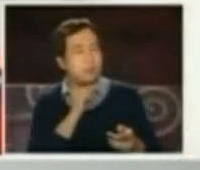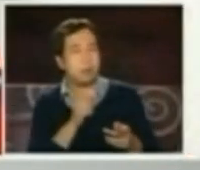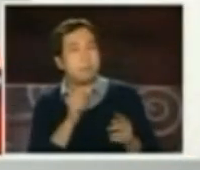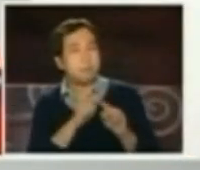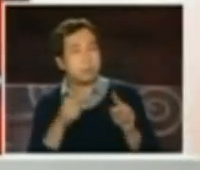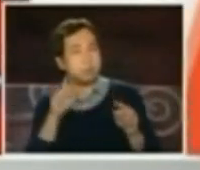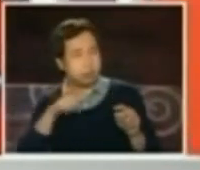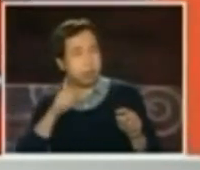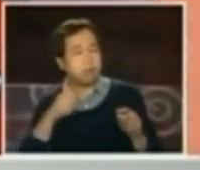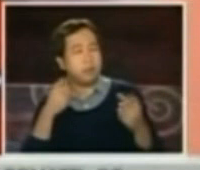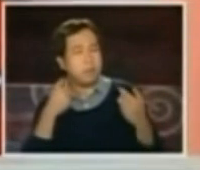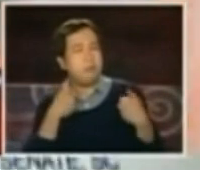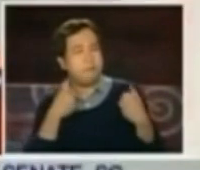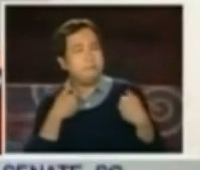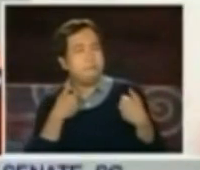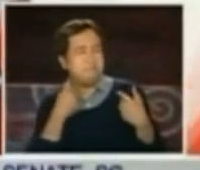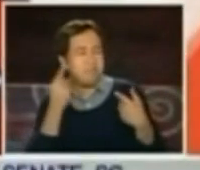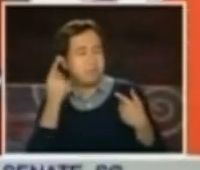I did my own head count. Mm-hmm.